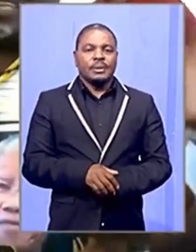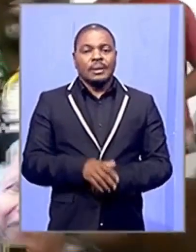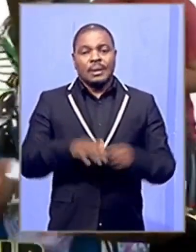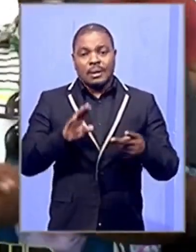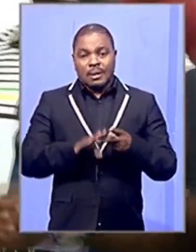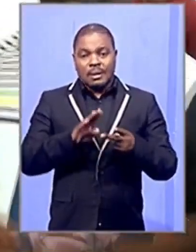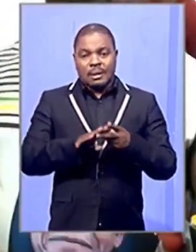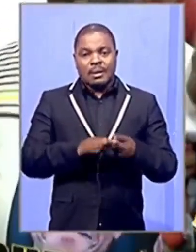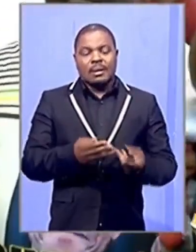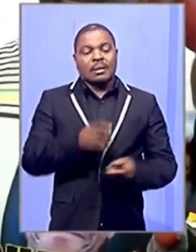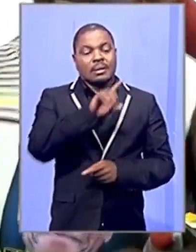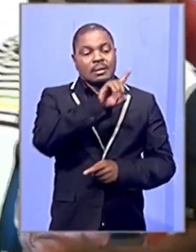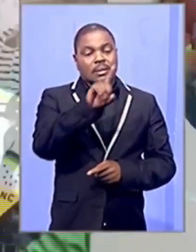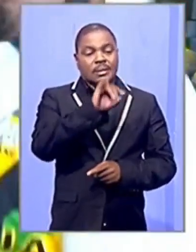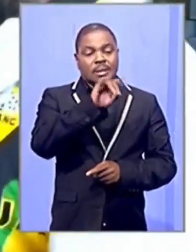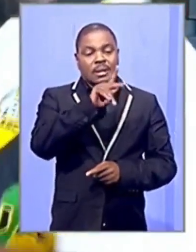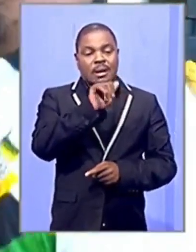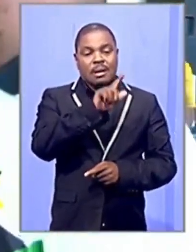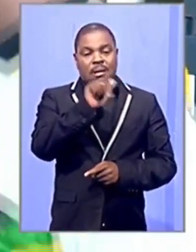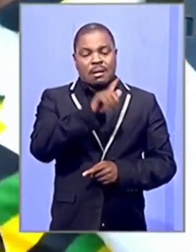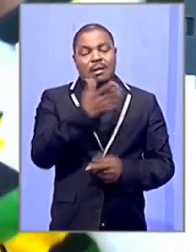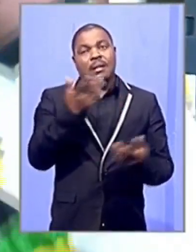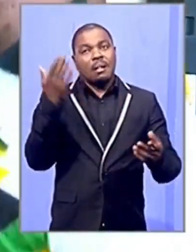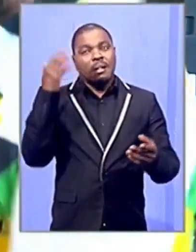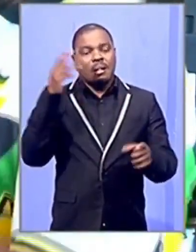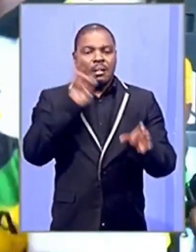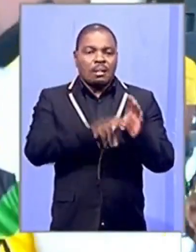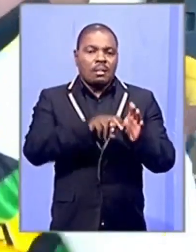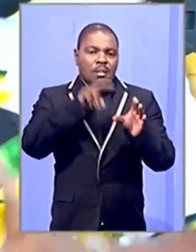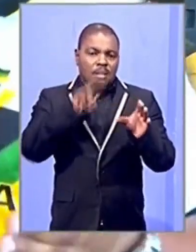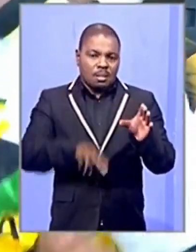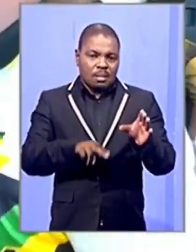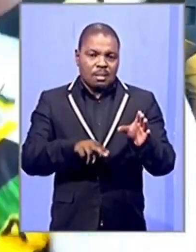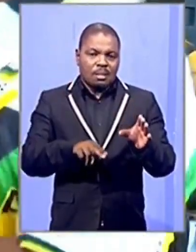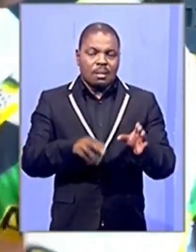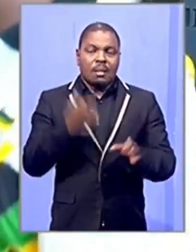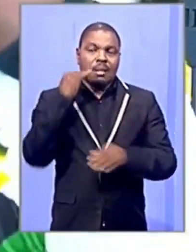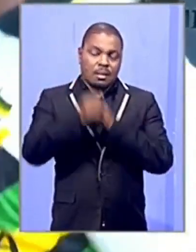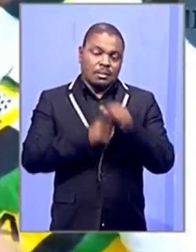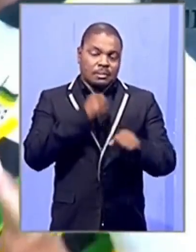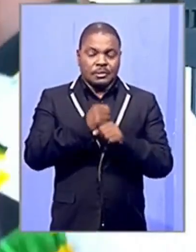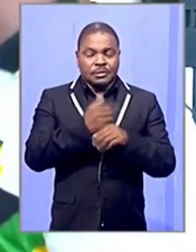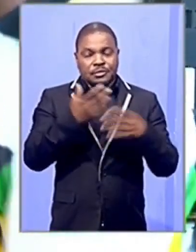lebisa mo Sihle Zikalala a ileng a rola marapo botona kgolo ka phato ngwahola.